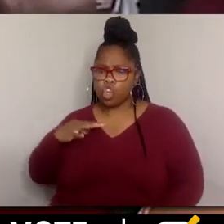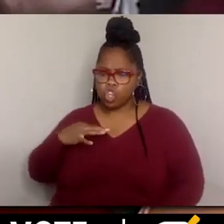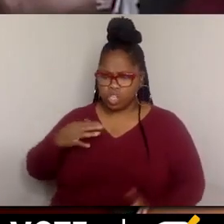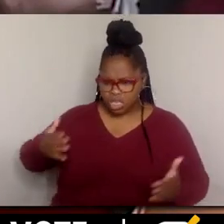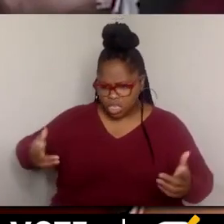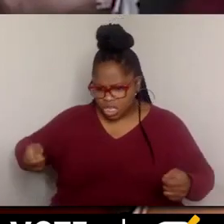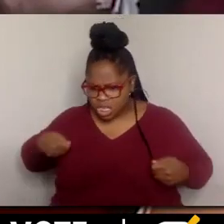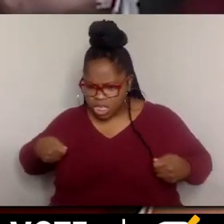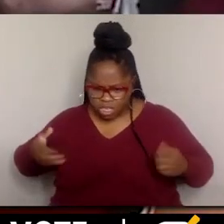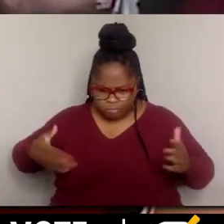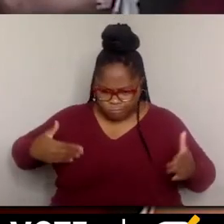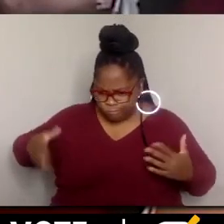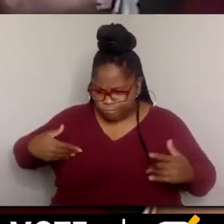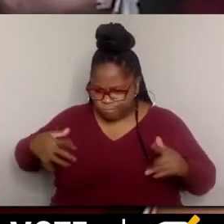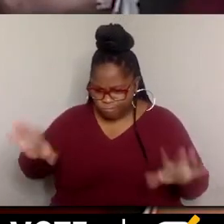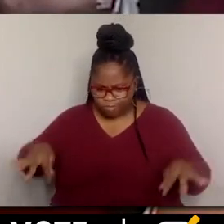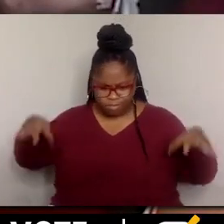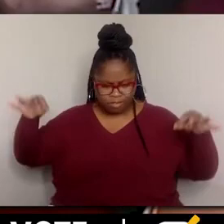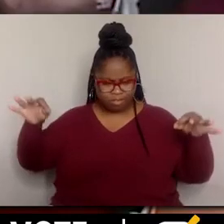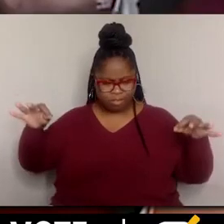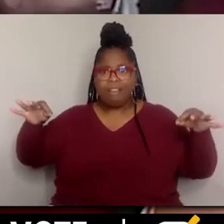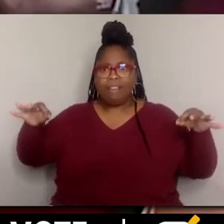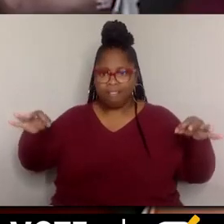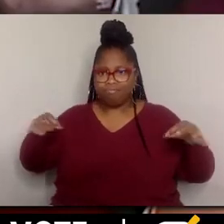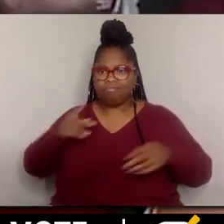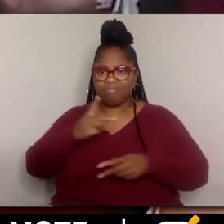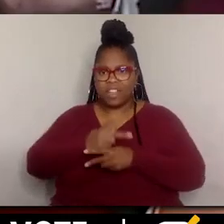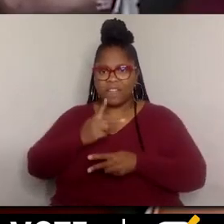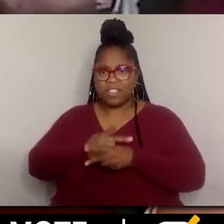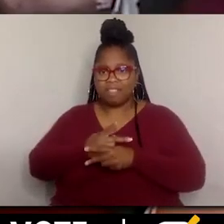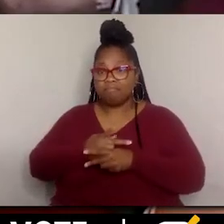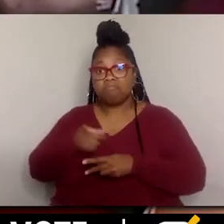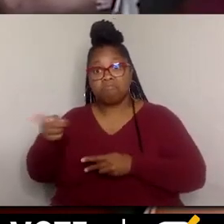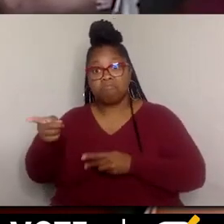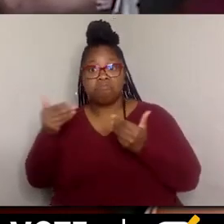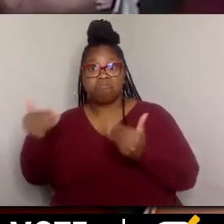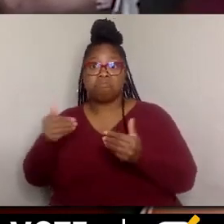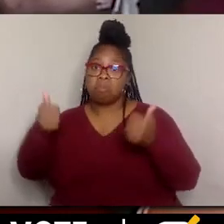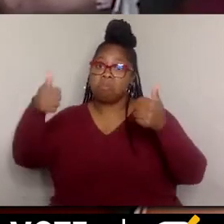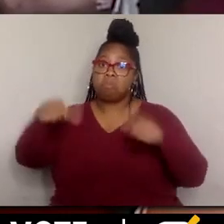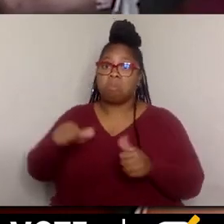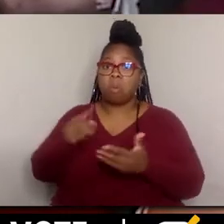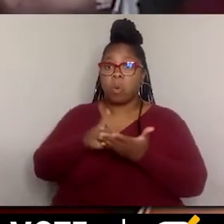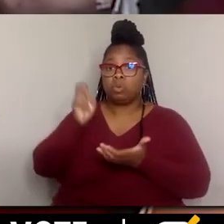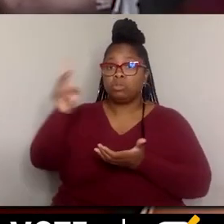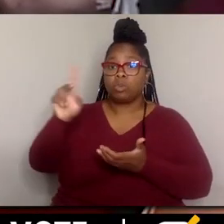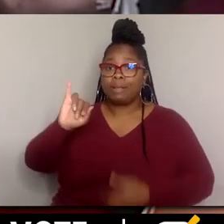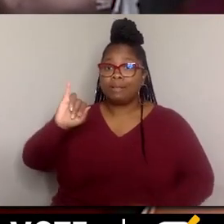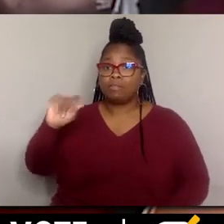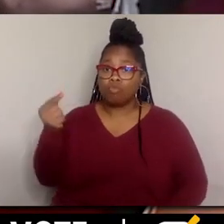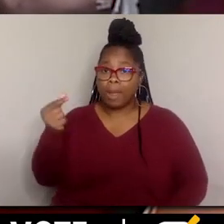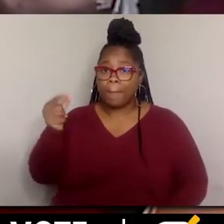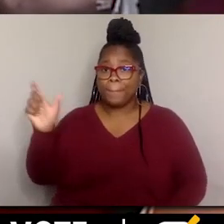care and posts on Instagram to start dialogues. Way to go, Maya.